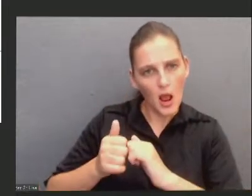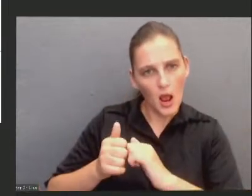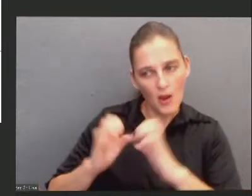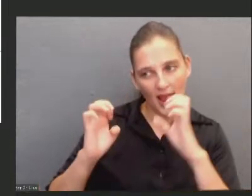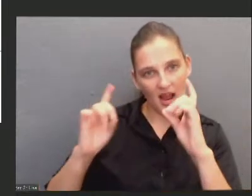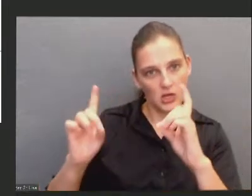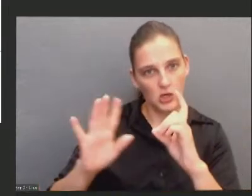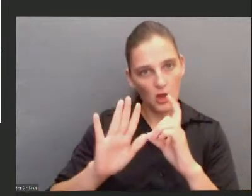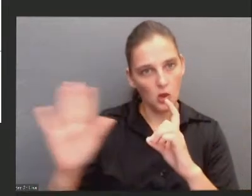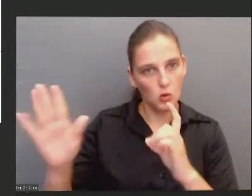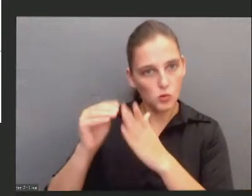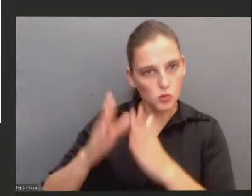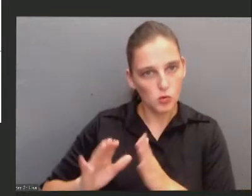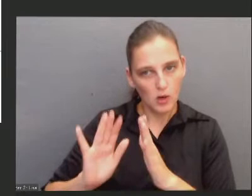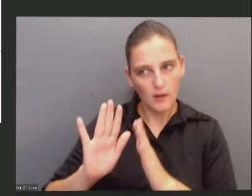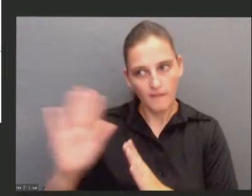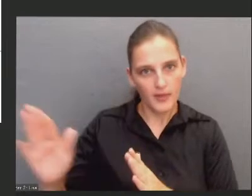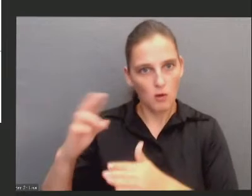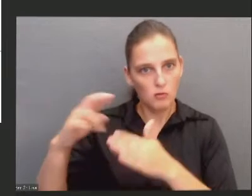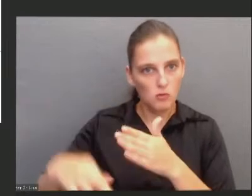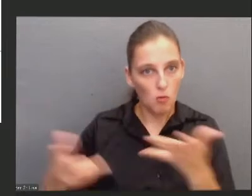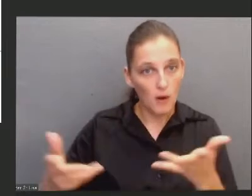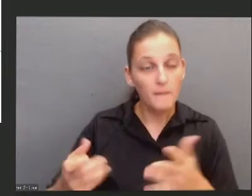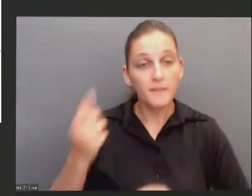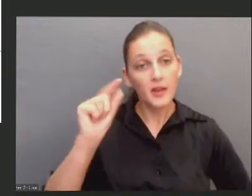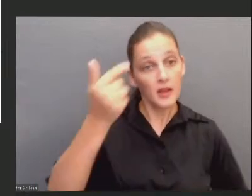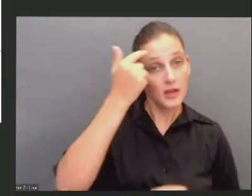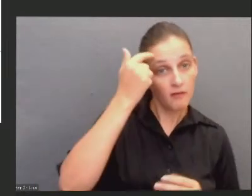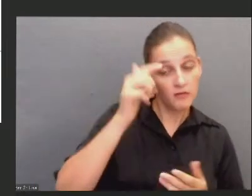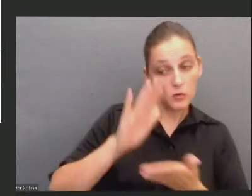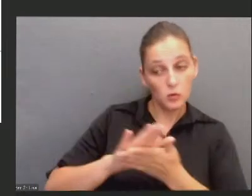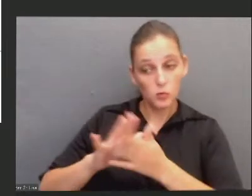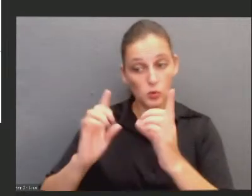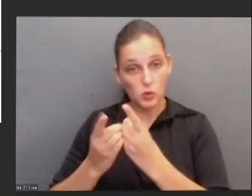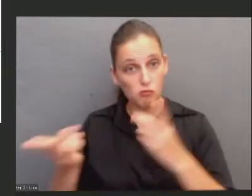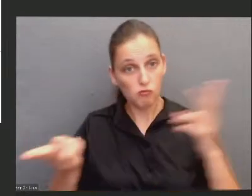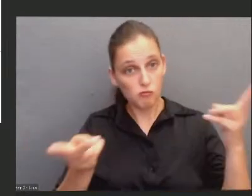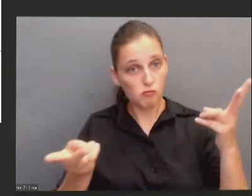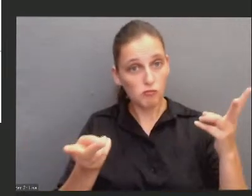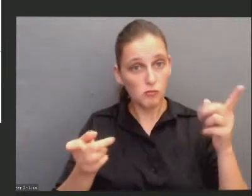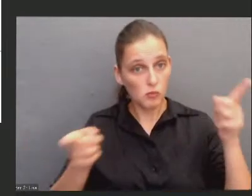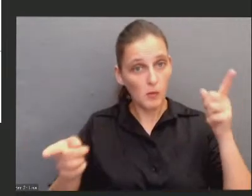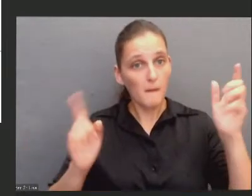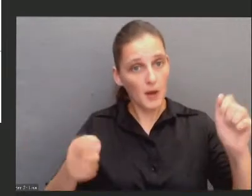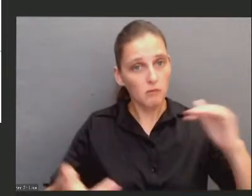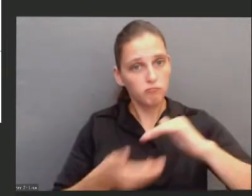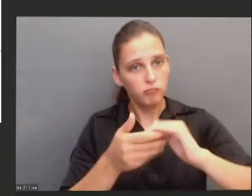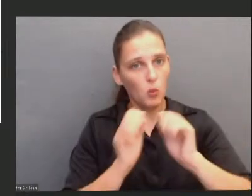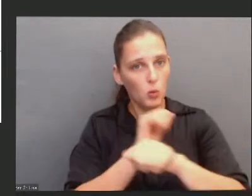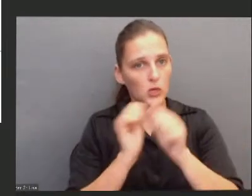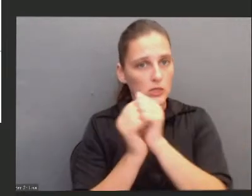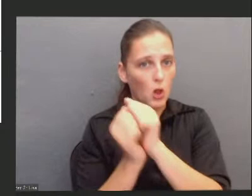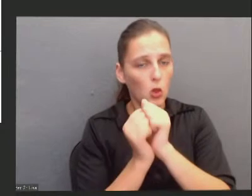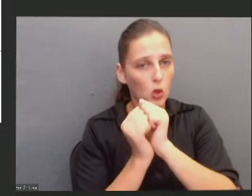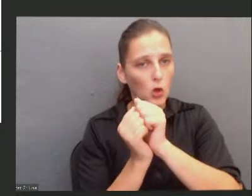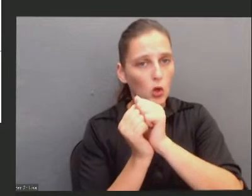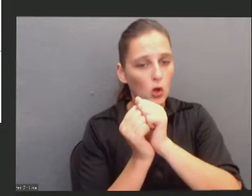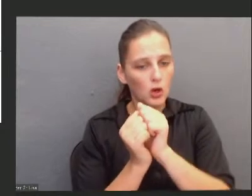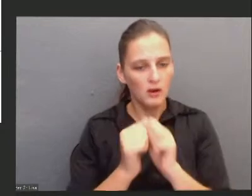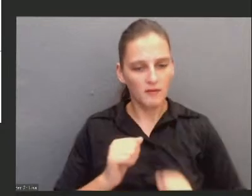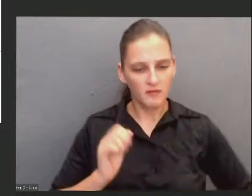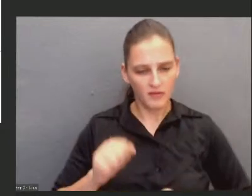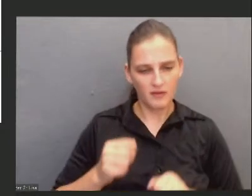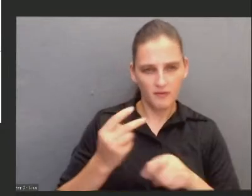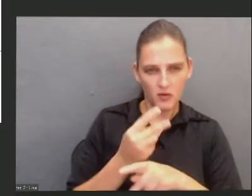together in both developing and, importantly, enforcing mitigation plans based on these evidence-based measures. And we also